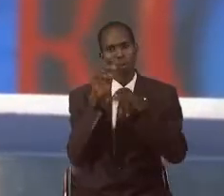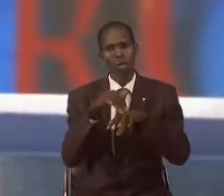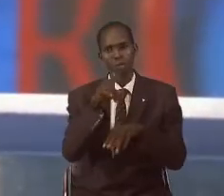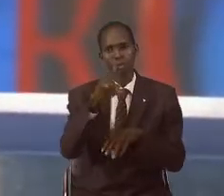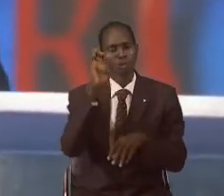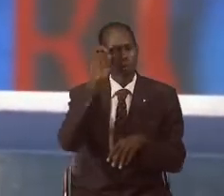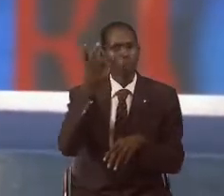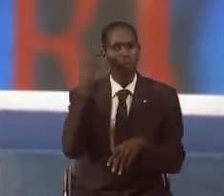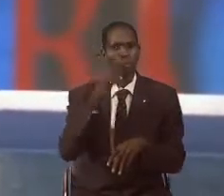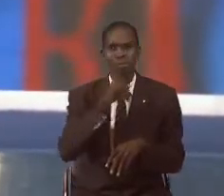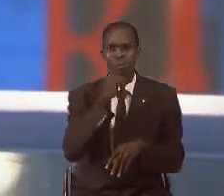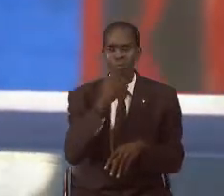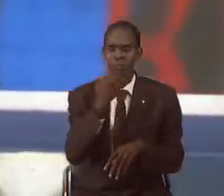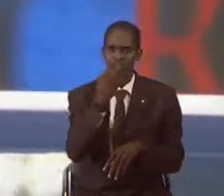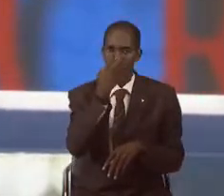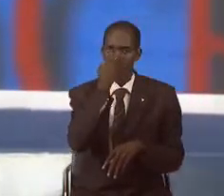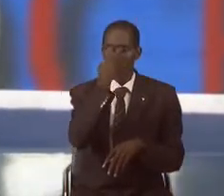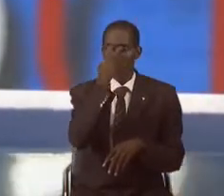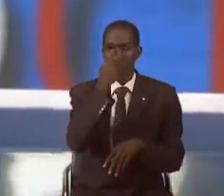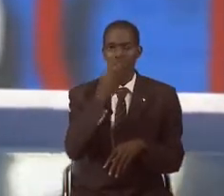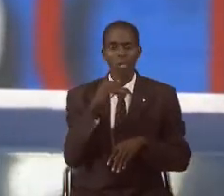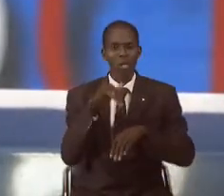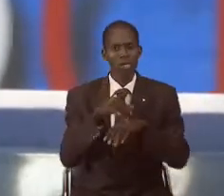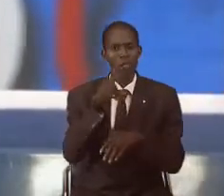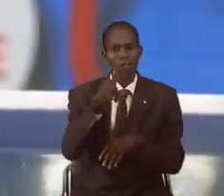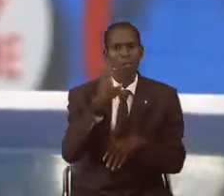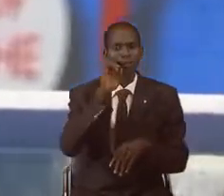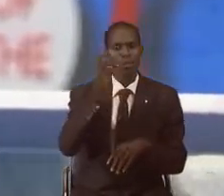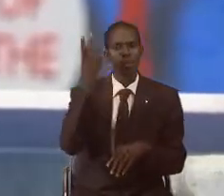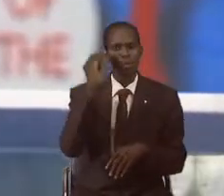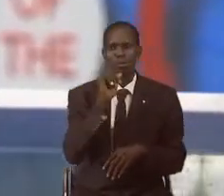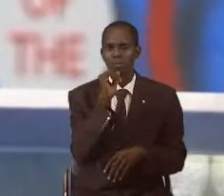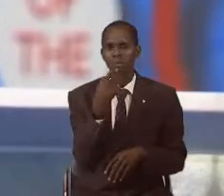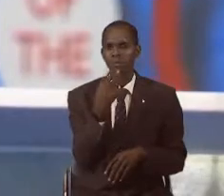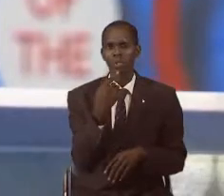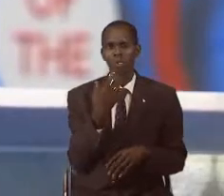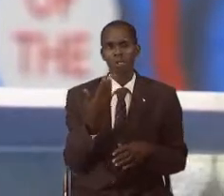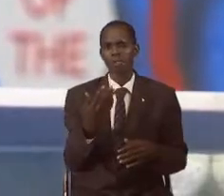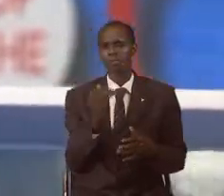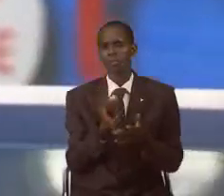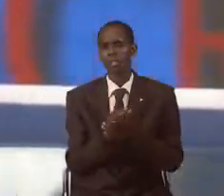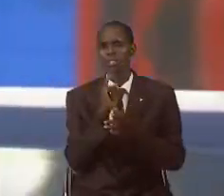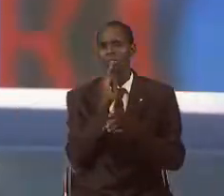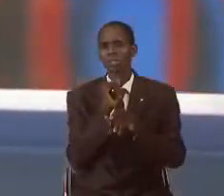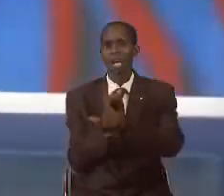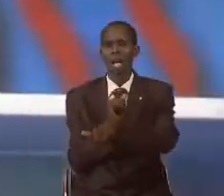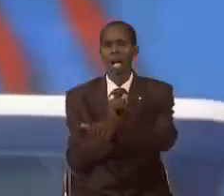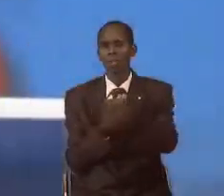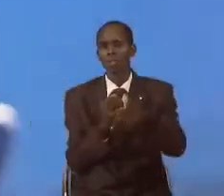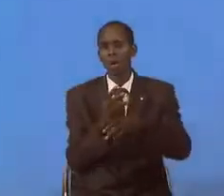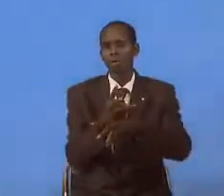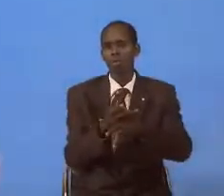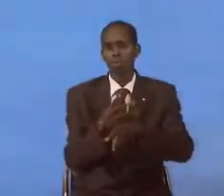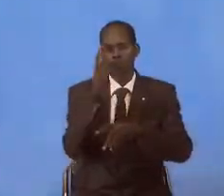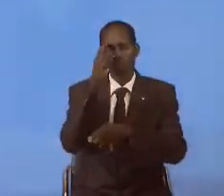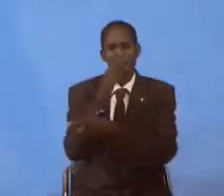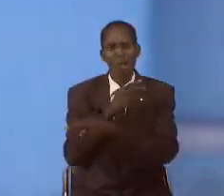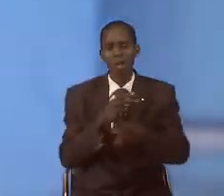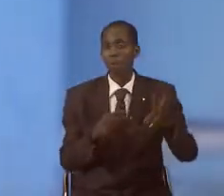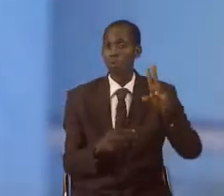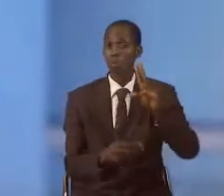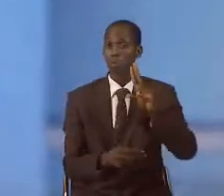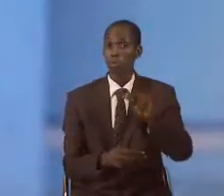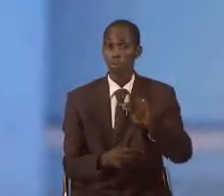you. When God looks at you, he's not frowning at you. When God looks at you, he's not saying,